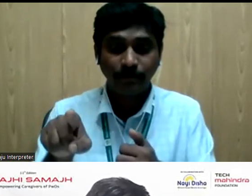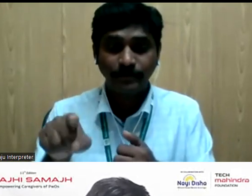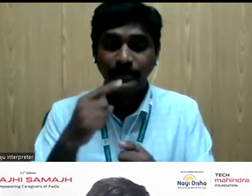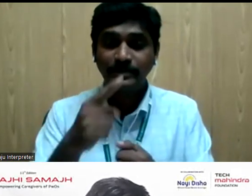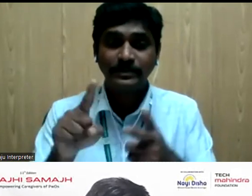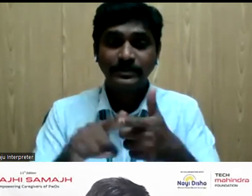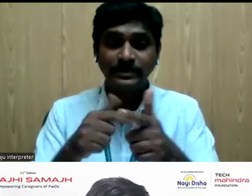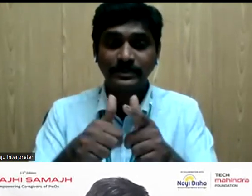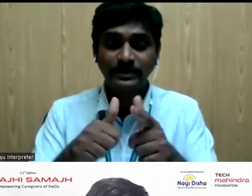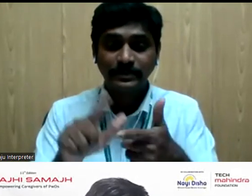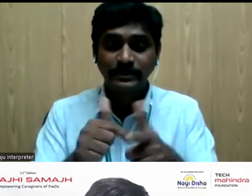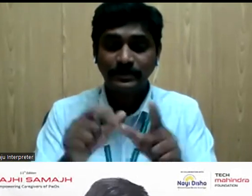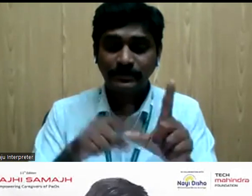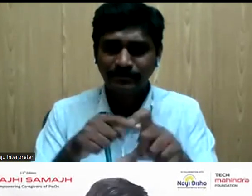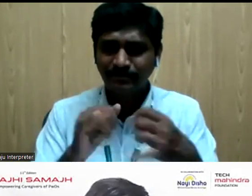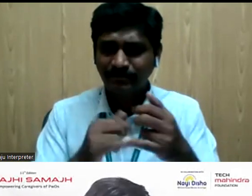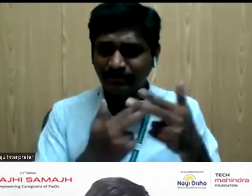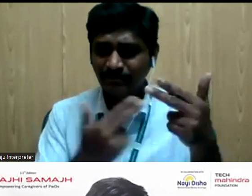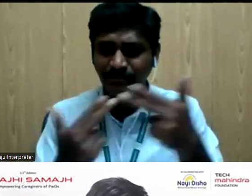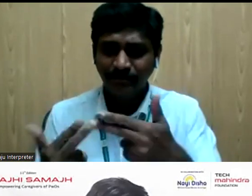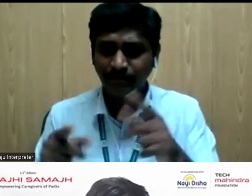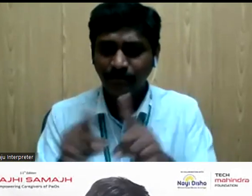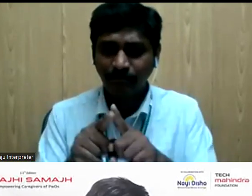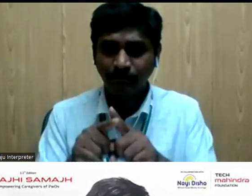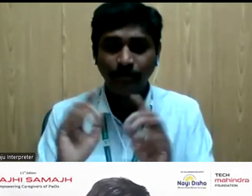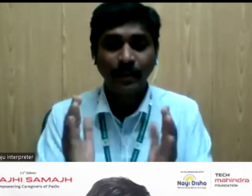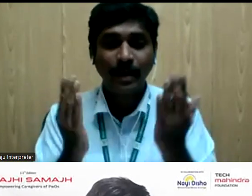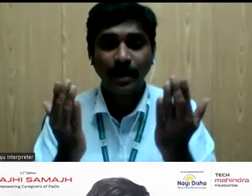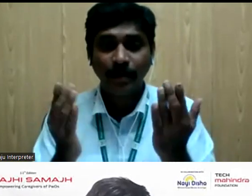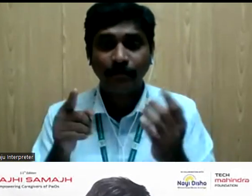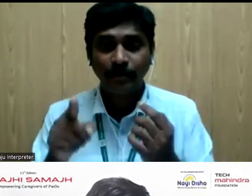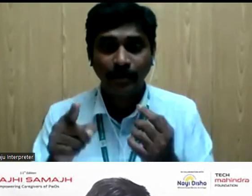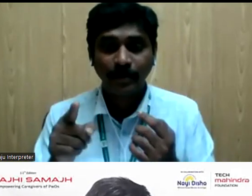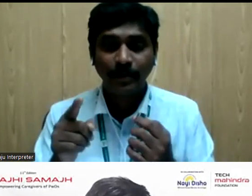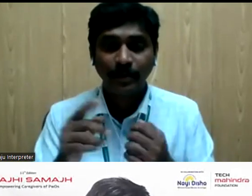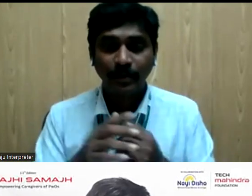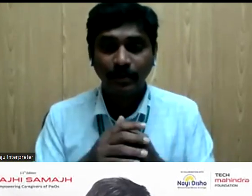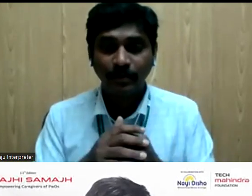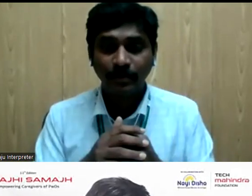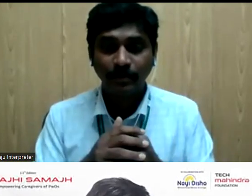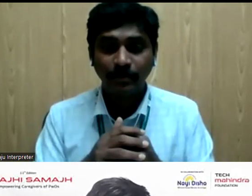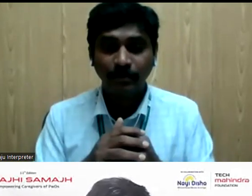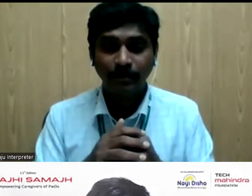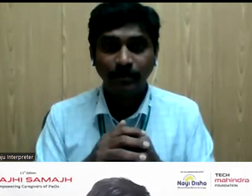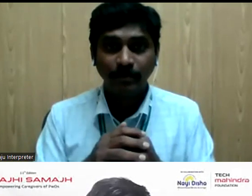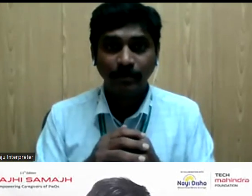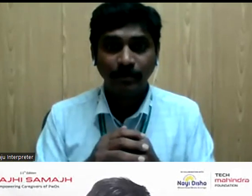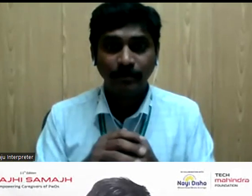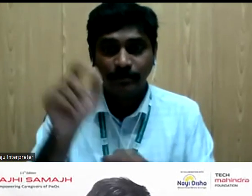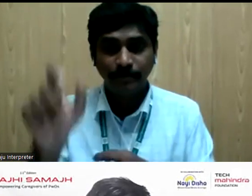explained about the exhibitions where they can showcase their abilities in the presence of the prospective employers, and then